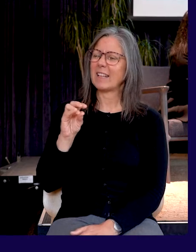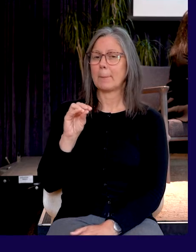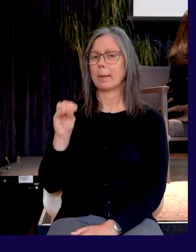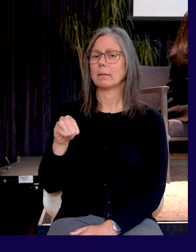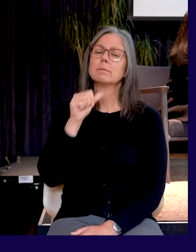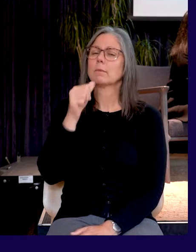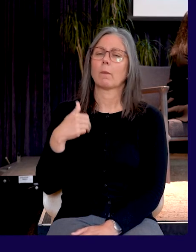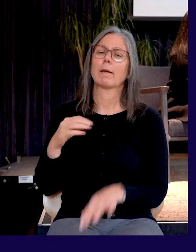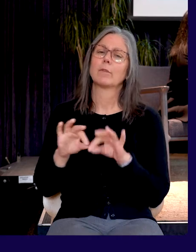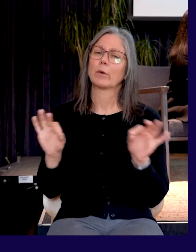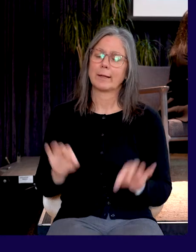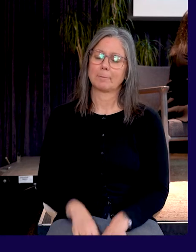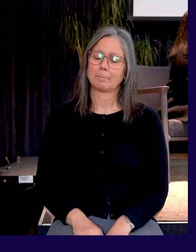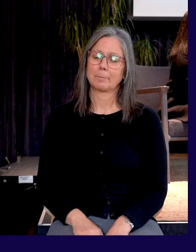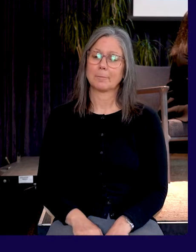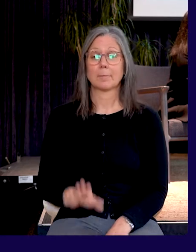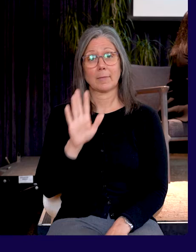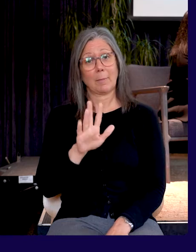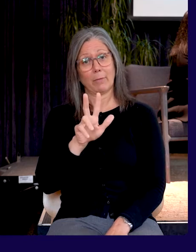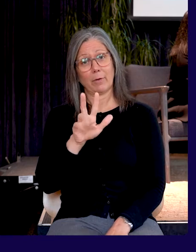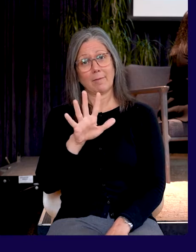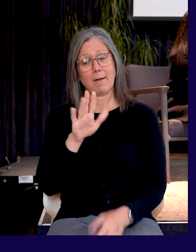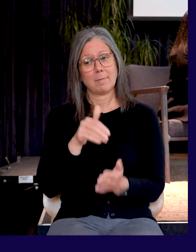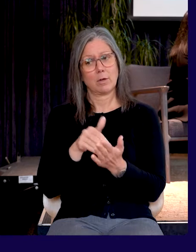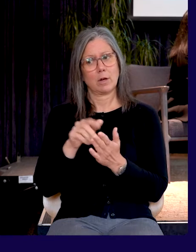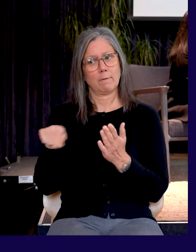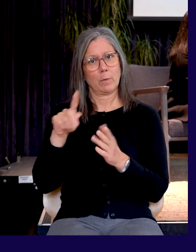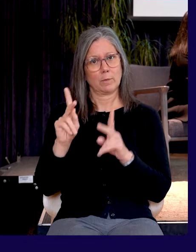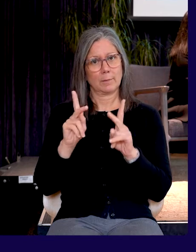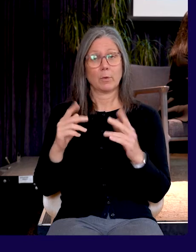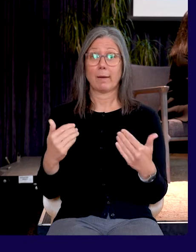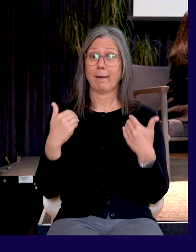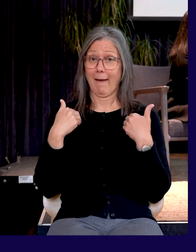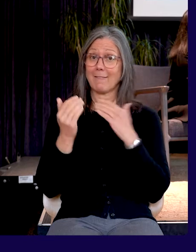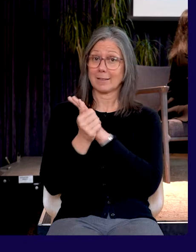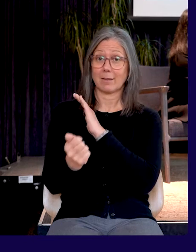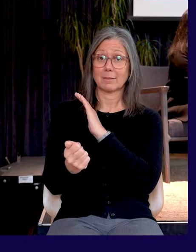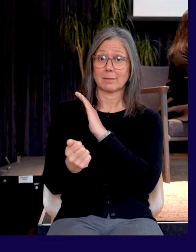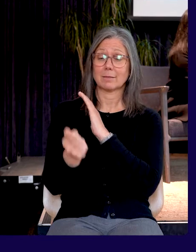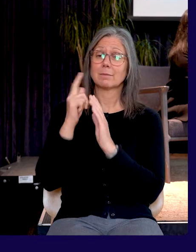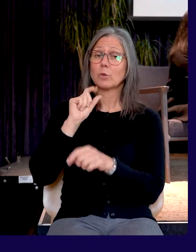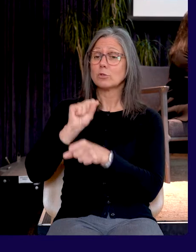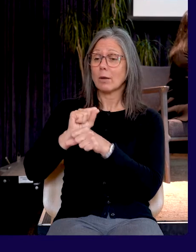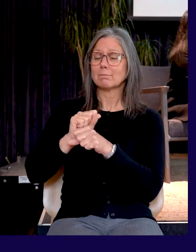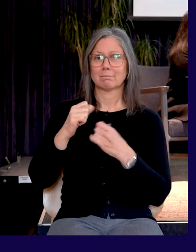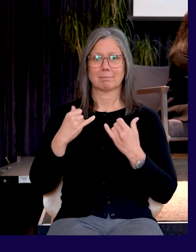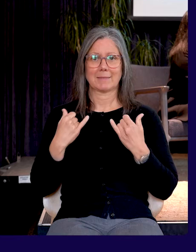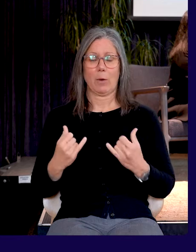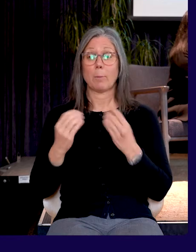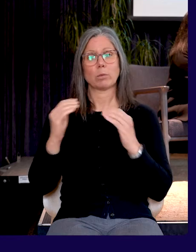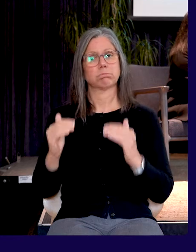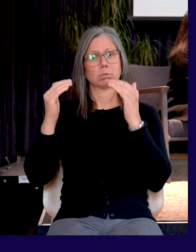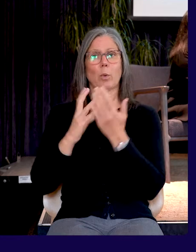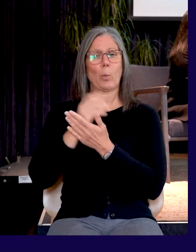million don't have degrees. And about 35 million of those folks actually have the skills for jobs right now, for higher wage